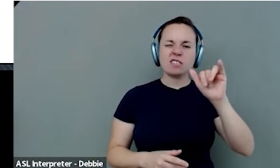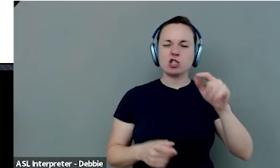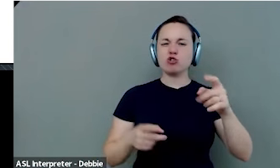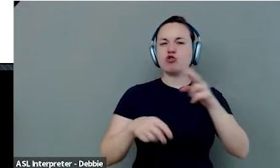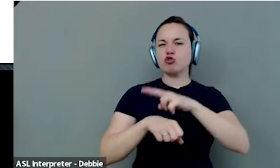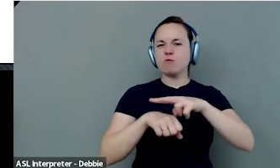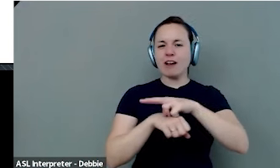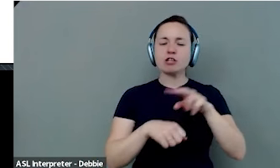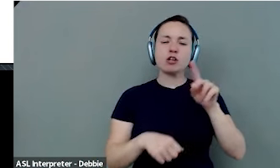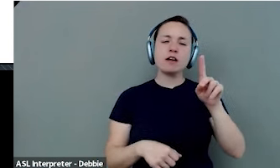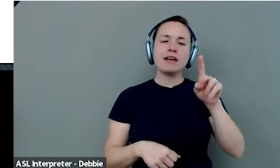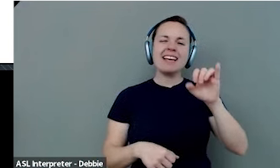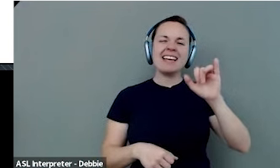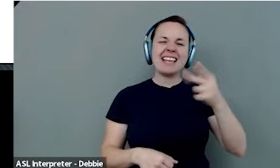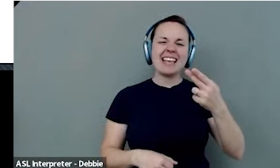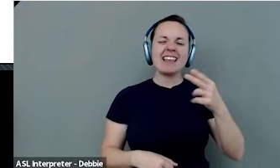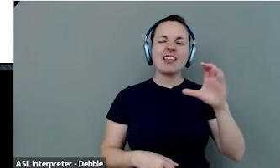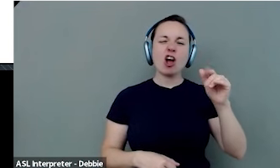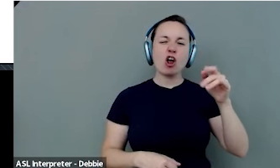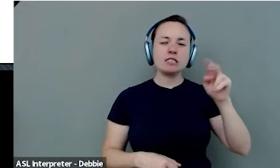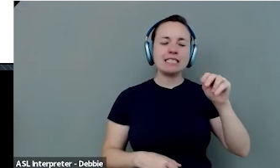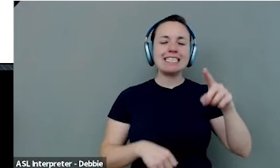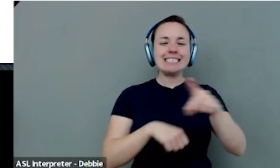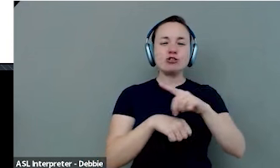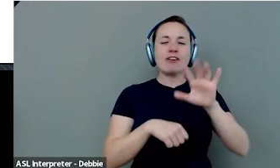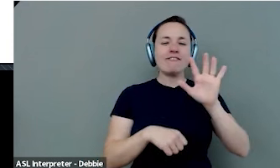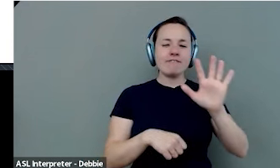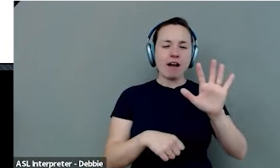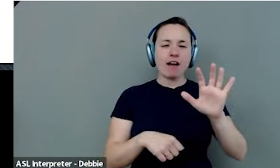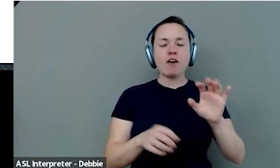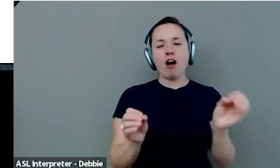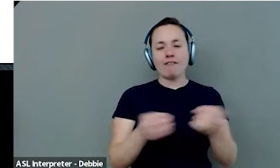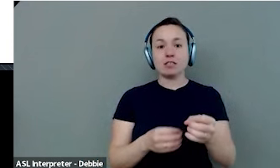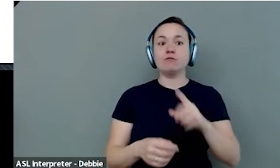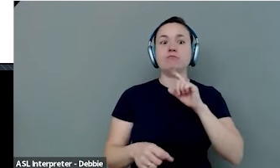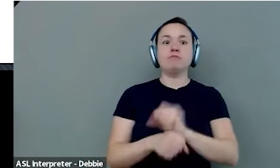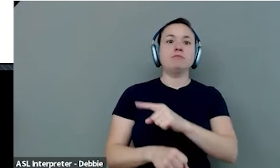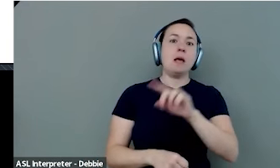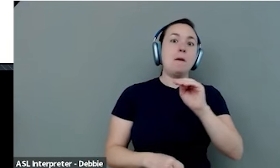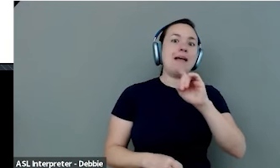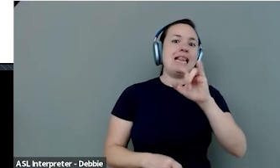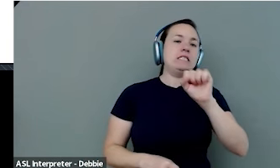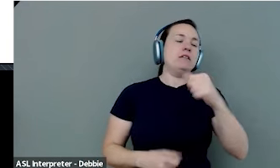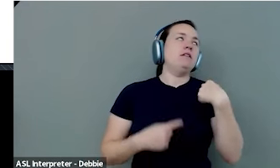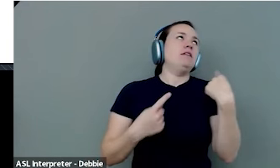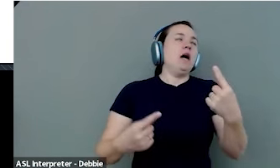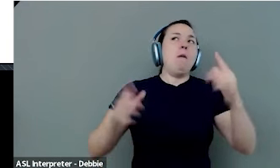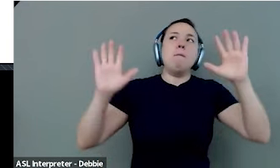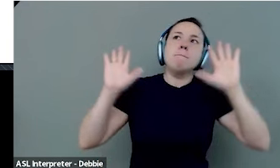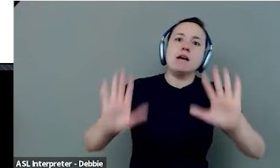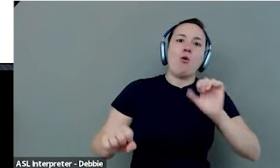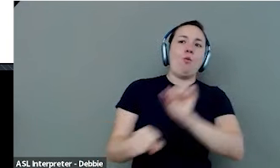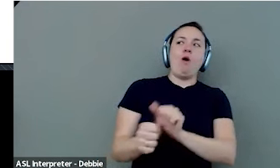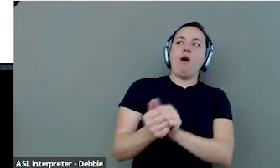Supervisor Keith Carson, District 5 office. And truly, Melissa has been amazing to work with and really